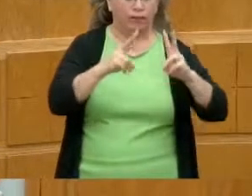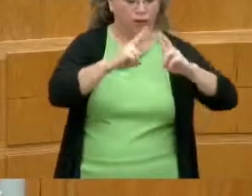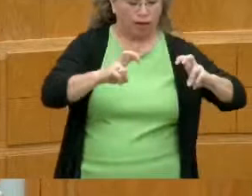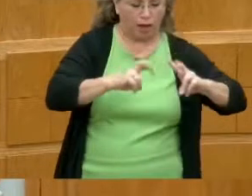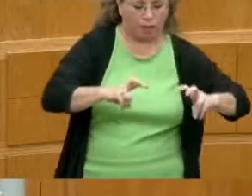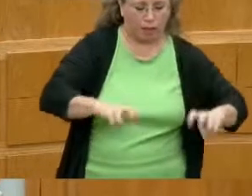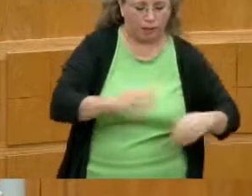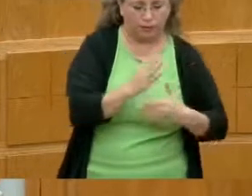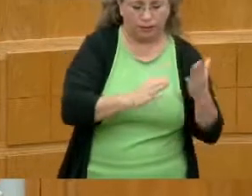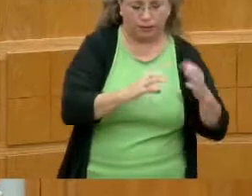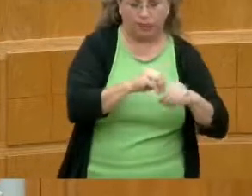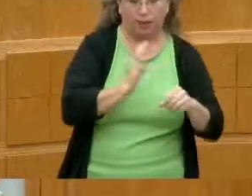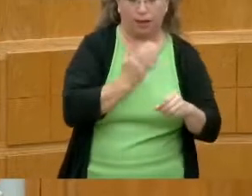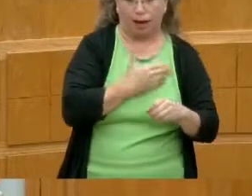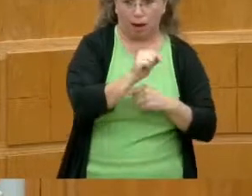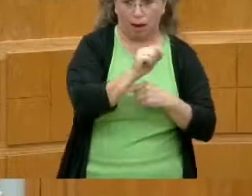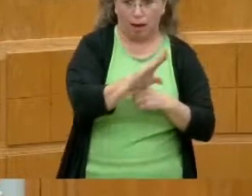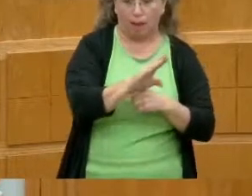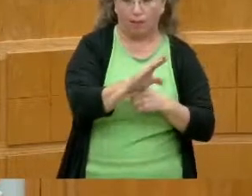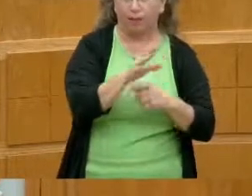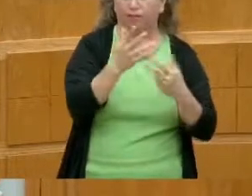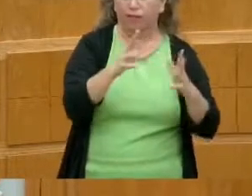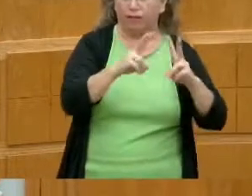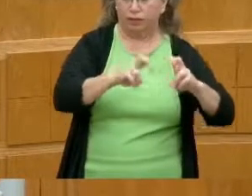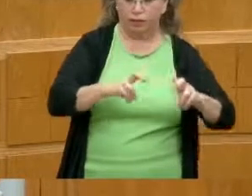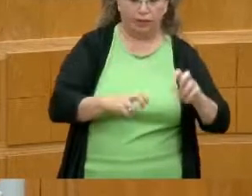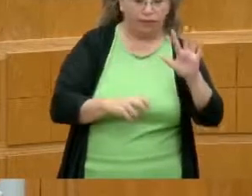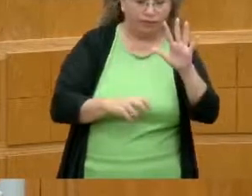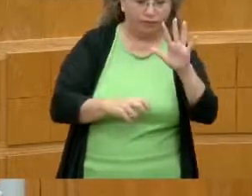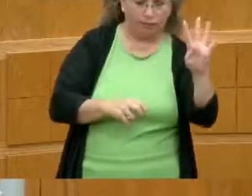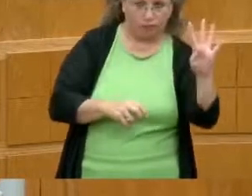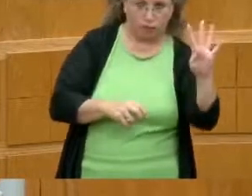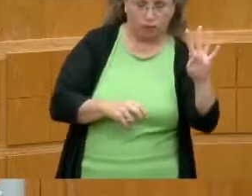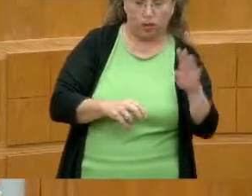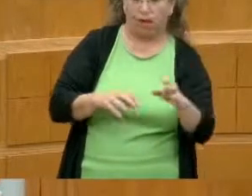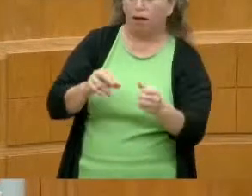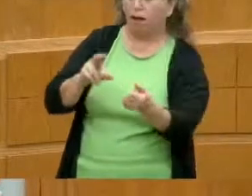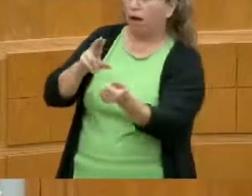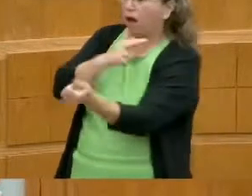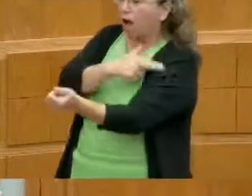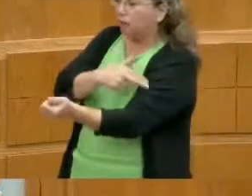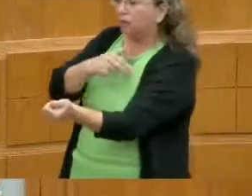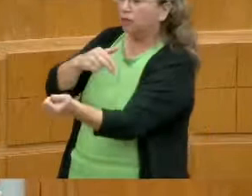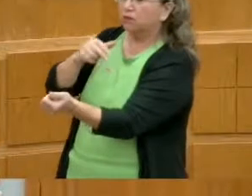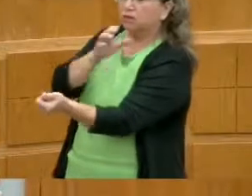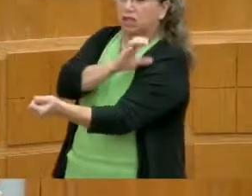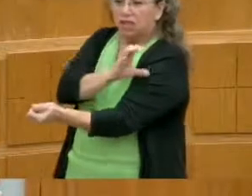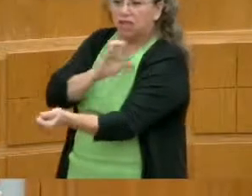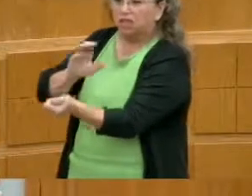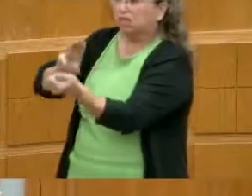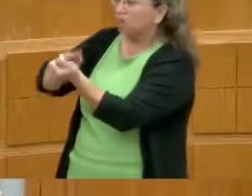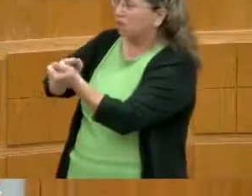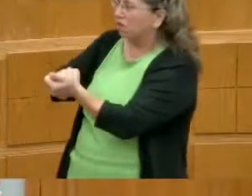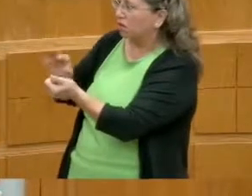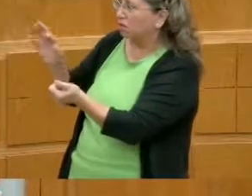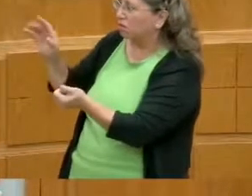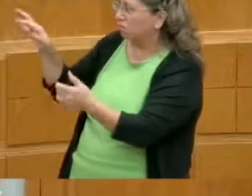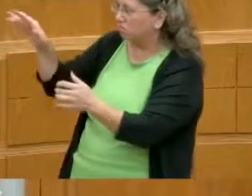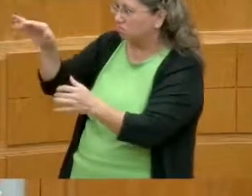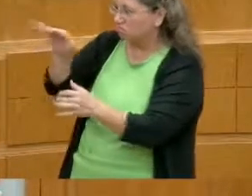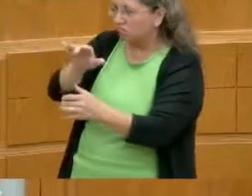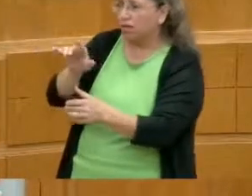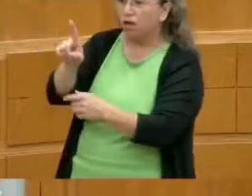54 specimens that were tested in our lab, and then the hospitals, clinics, and physicians did 187